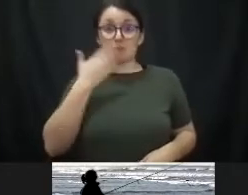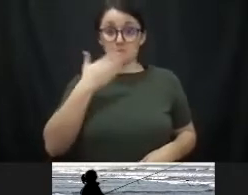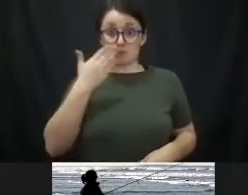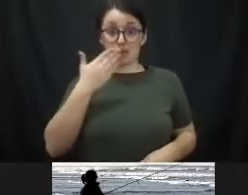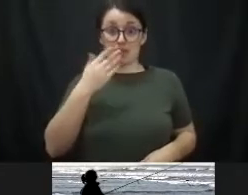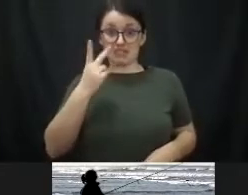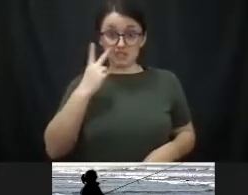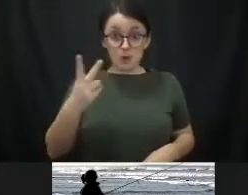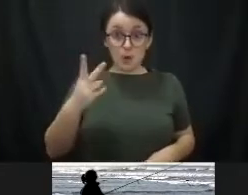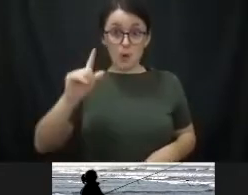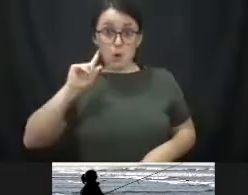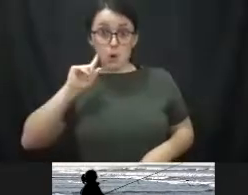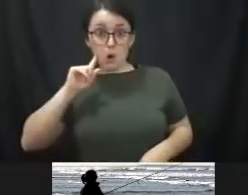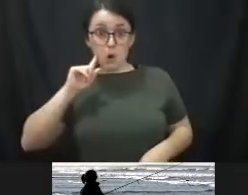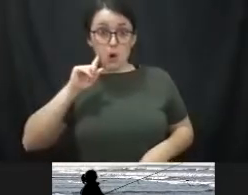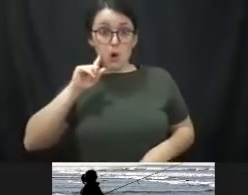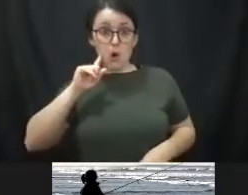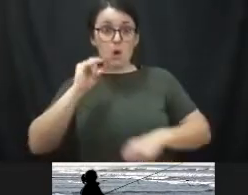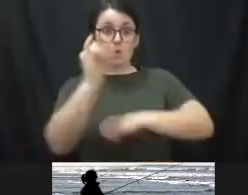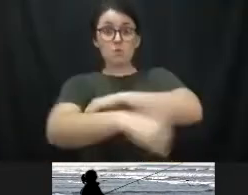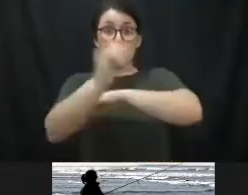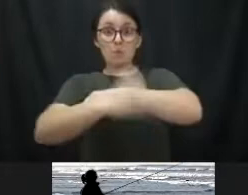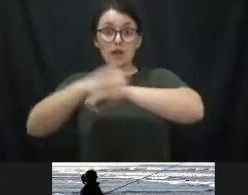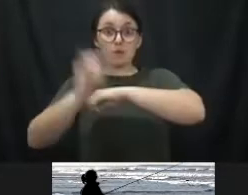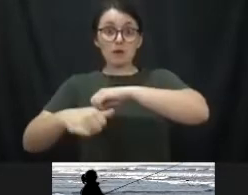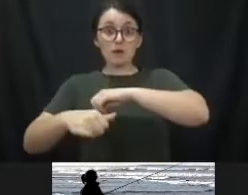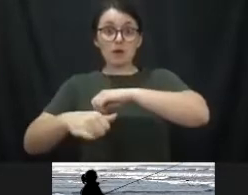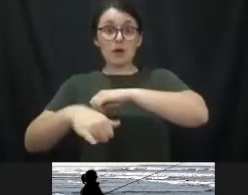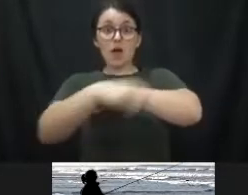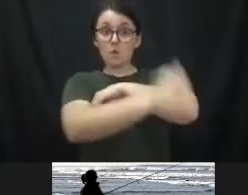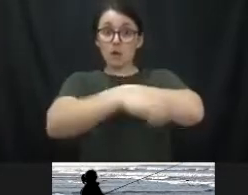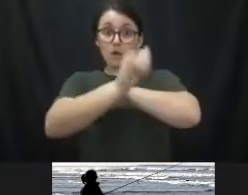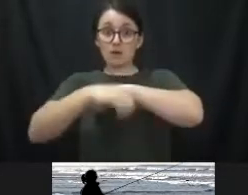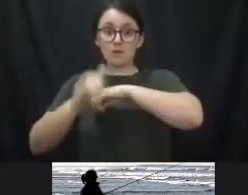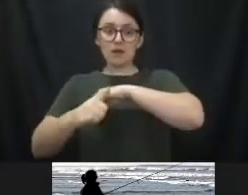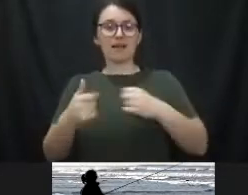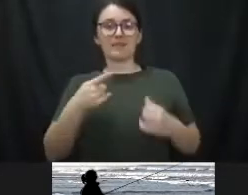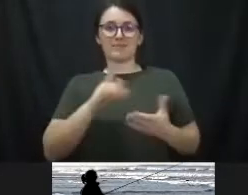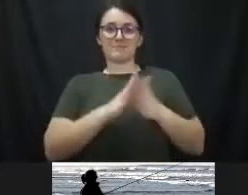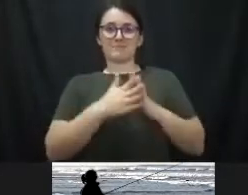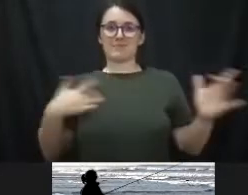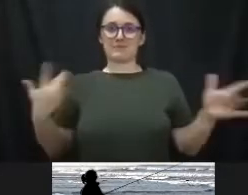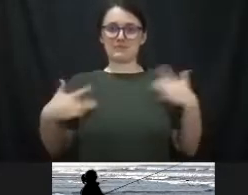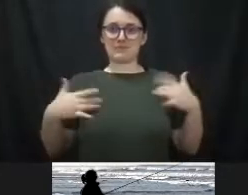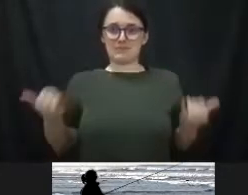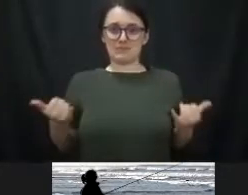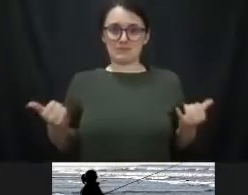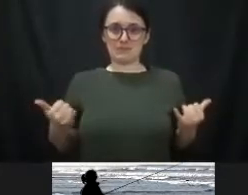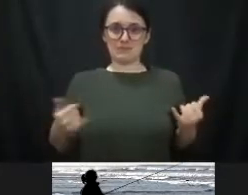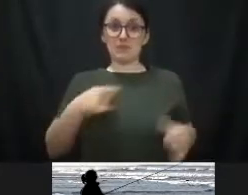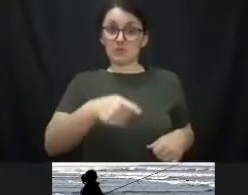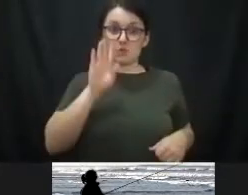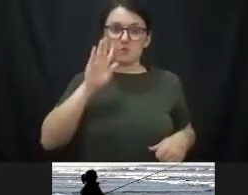and they heard them. And I'd say, whale, whale, whale, whale, whale, whale. Coda will find whales for us.